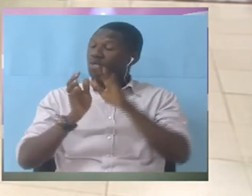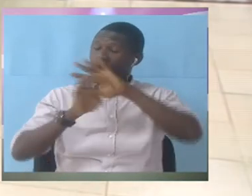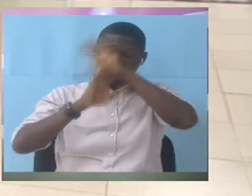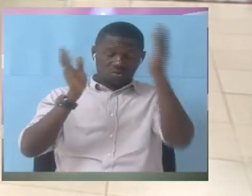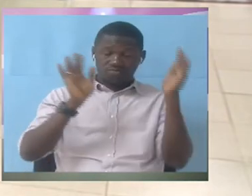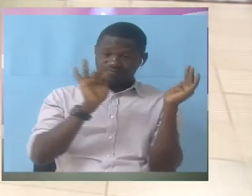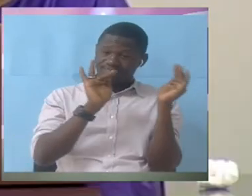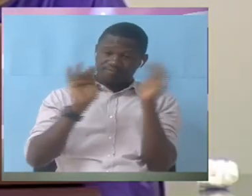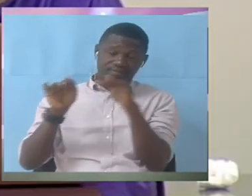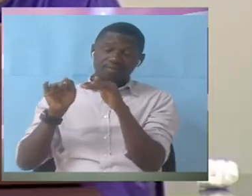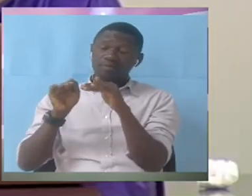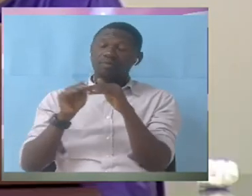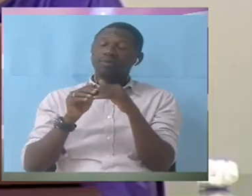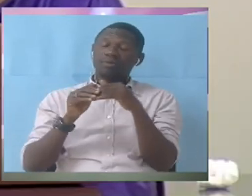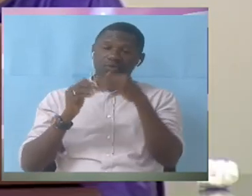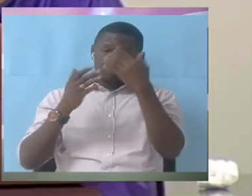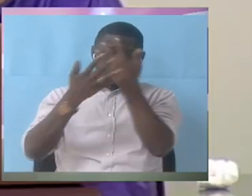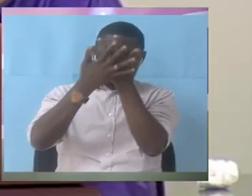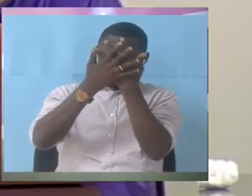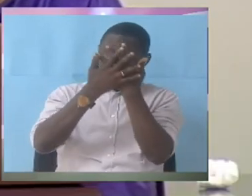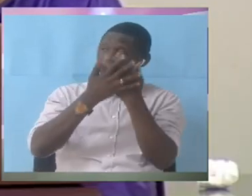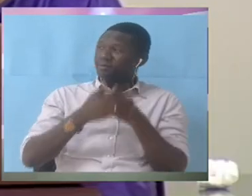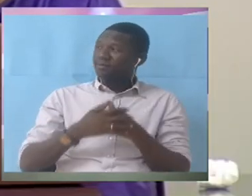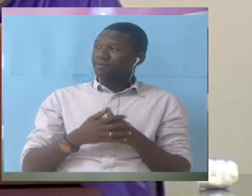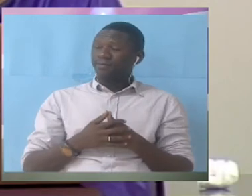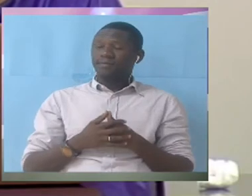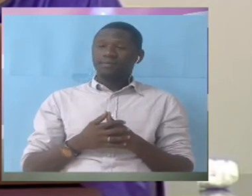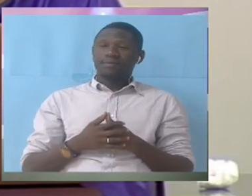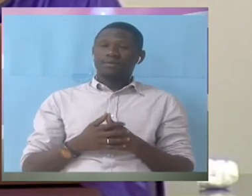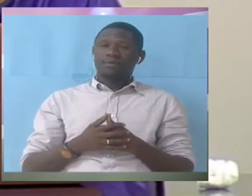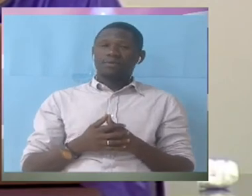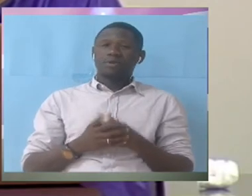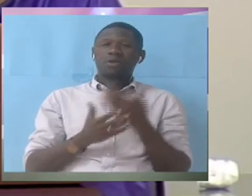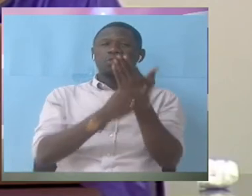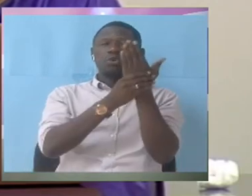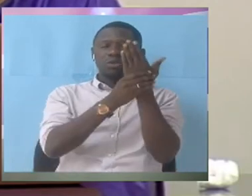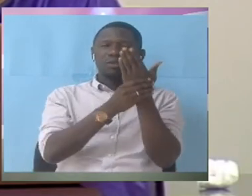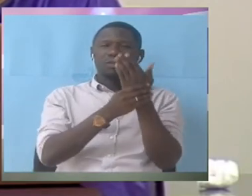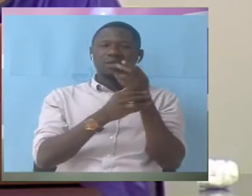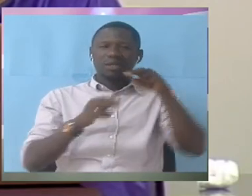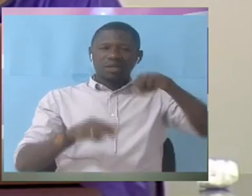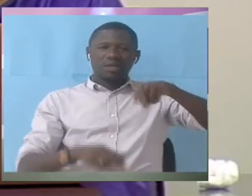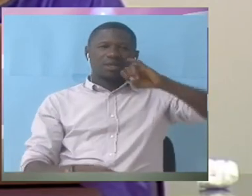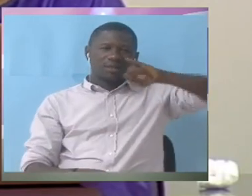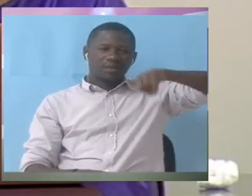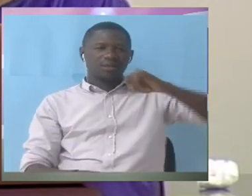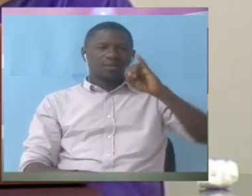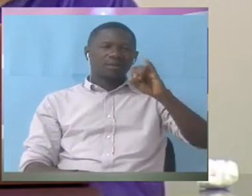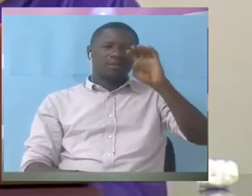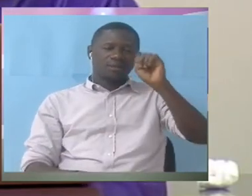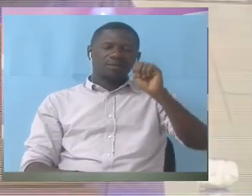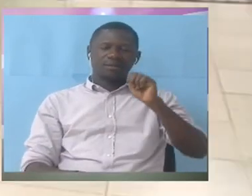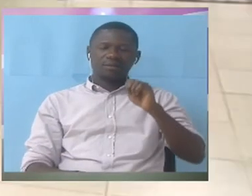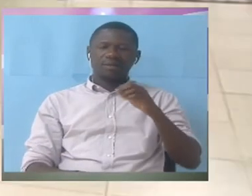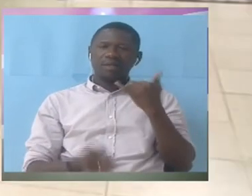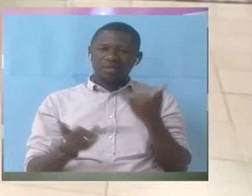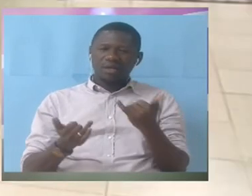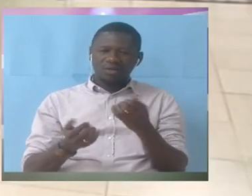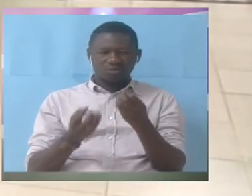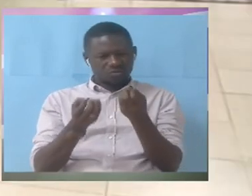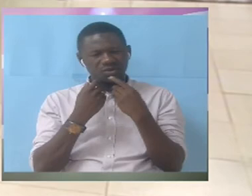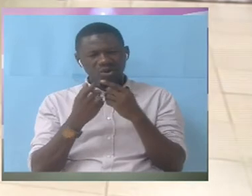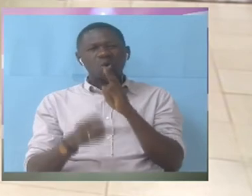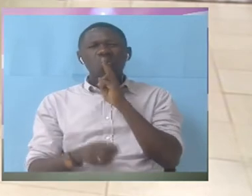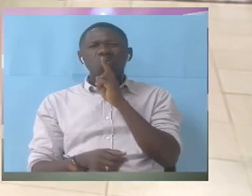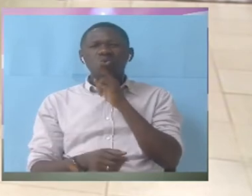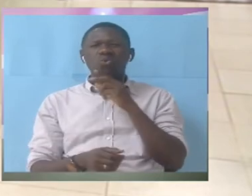Jammé Dr Njie may you please tell us who you're referring to as the juntas Dr Njie wax ñu sonu junta ñan la